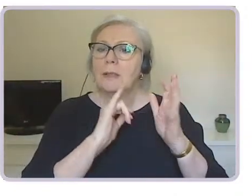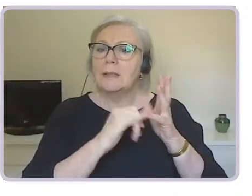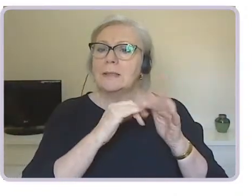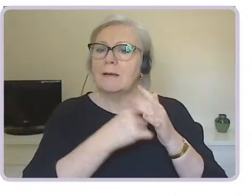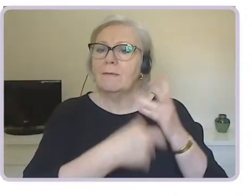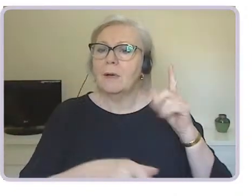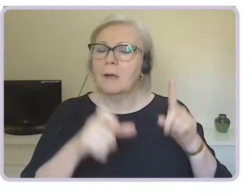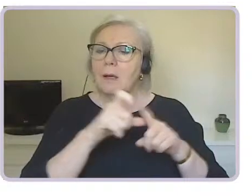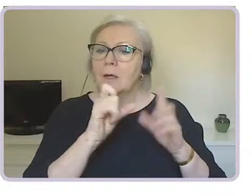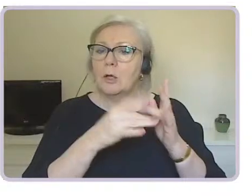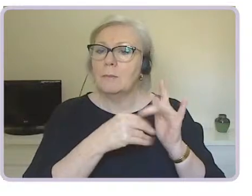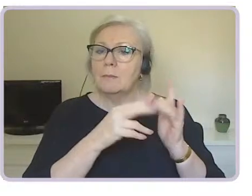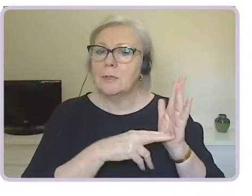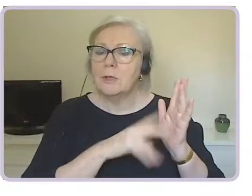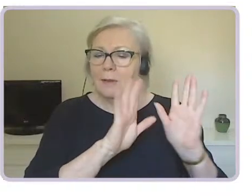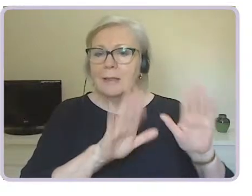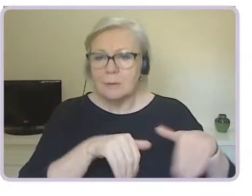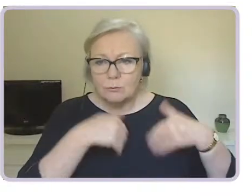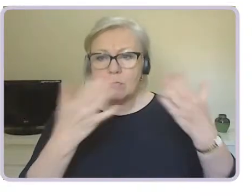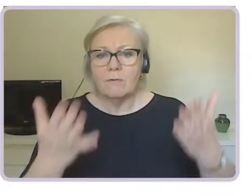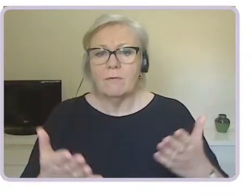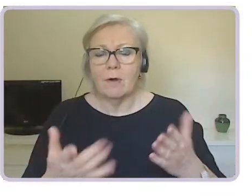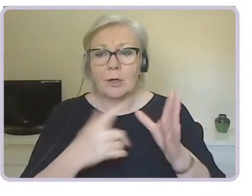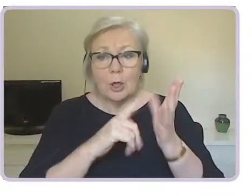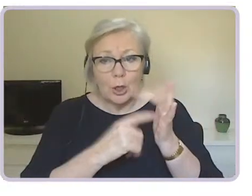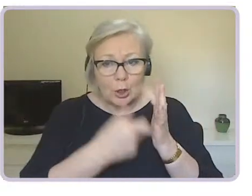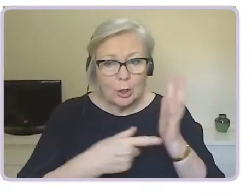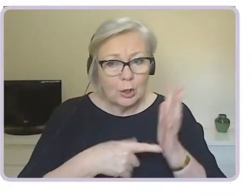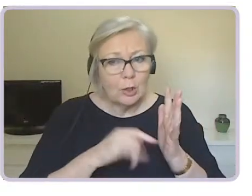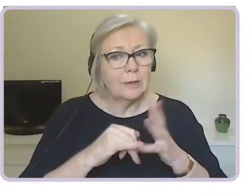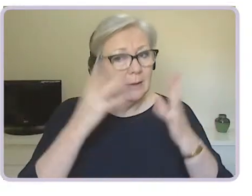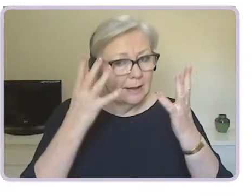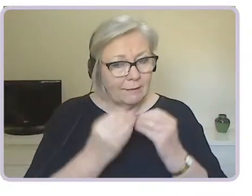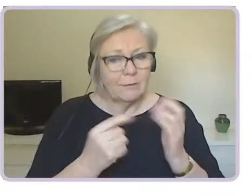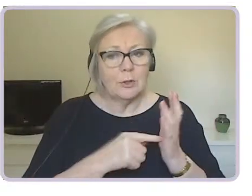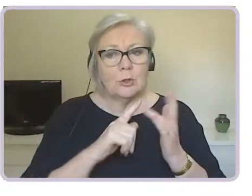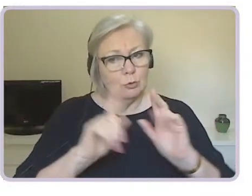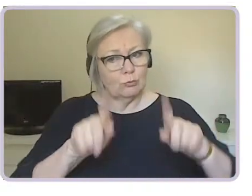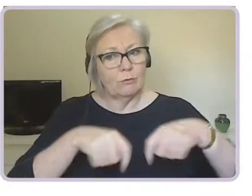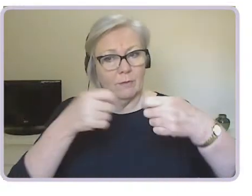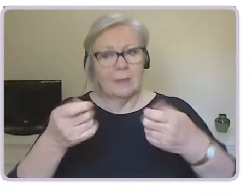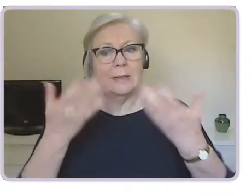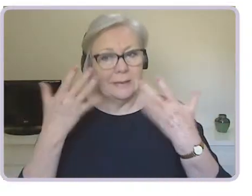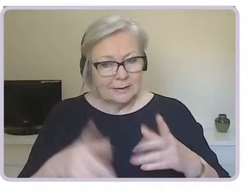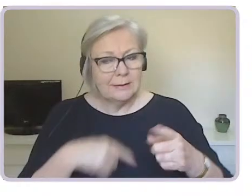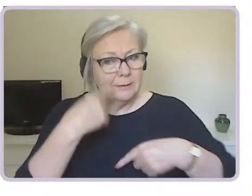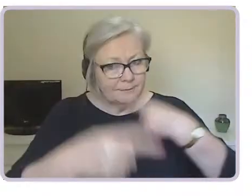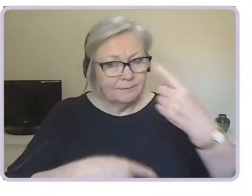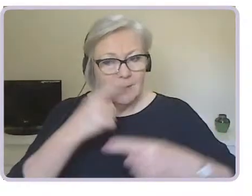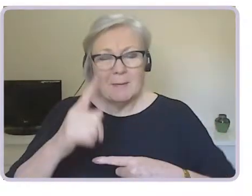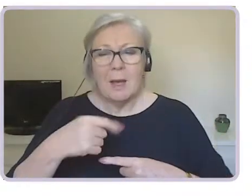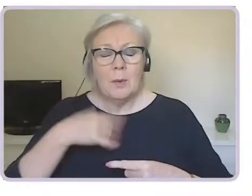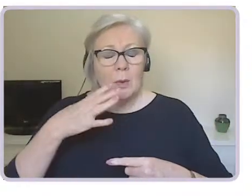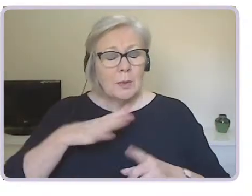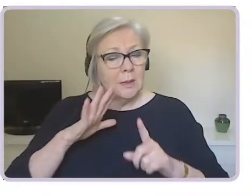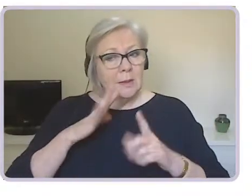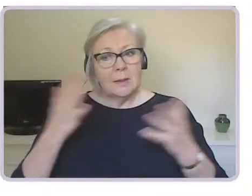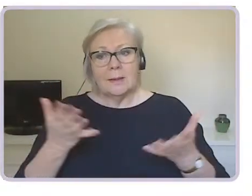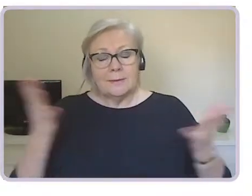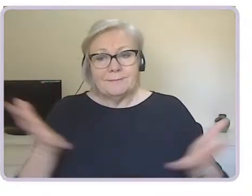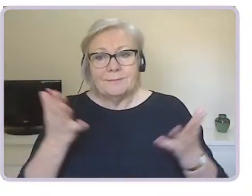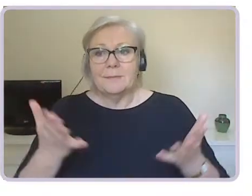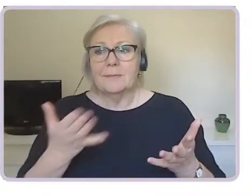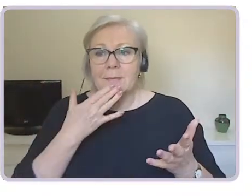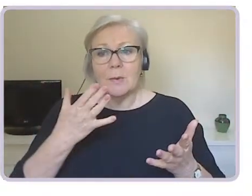released provider alerts and so forth, but we were really, really trying to push the need to outreach directly